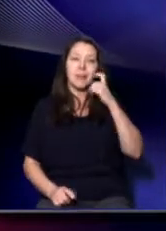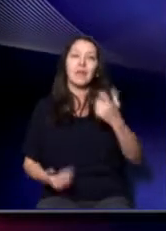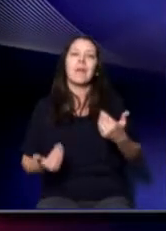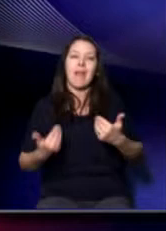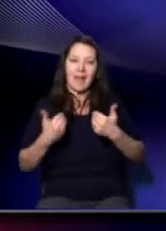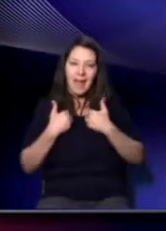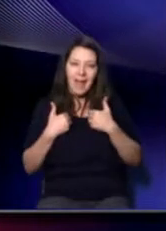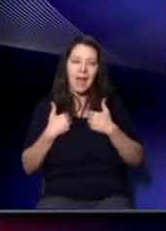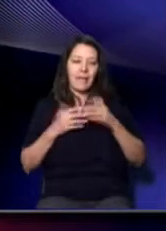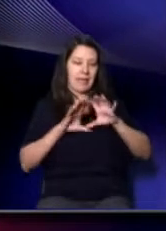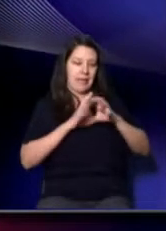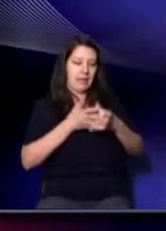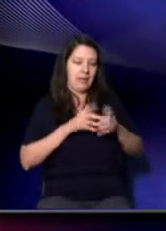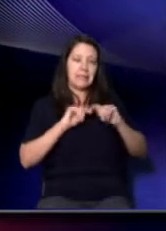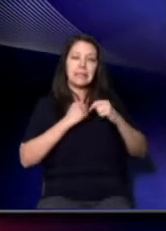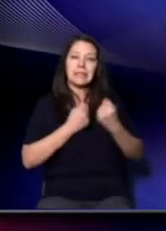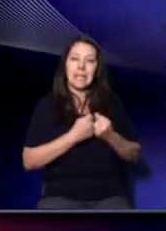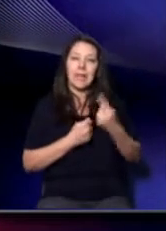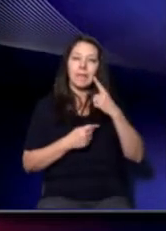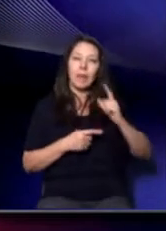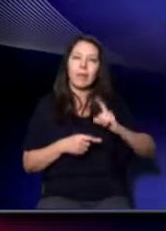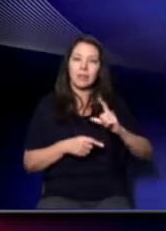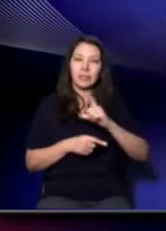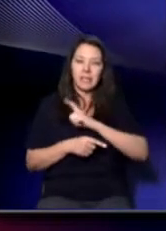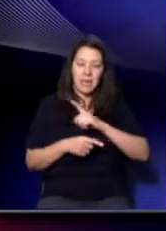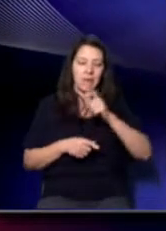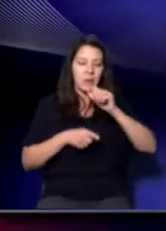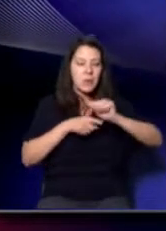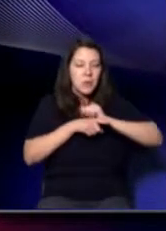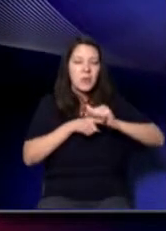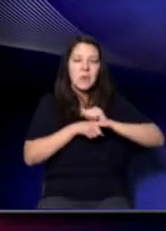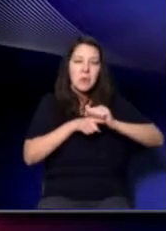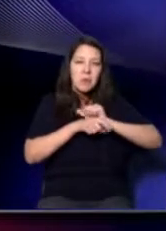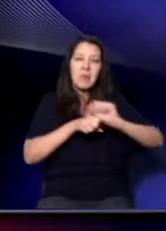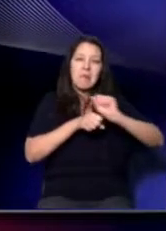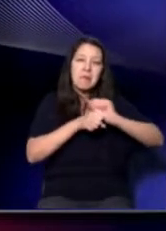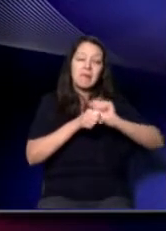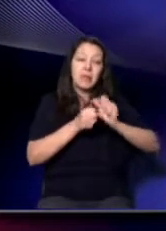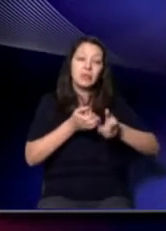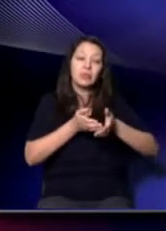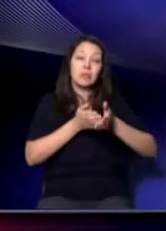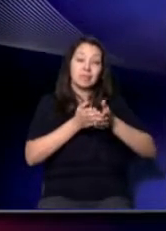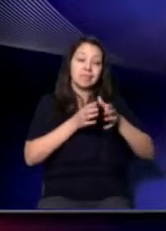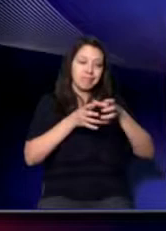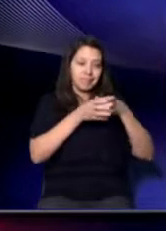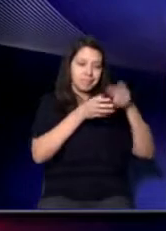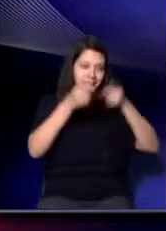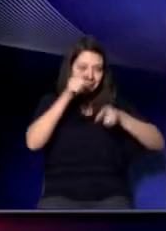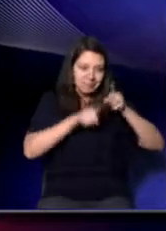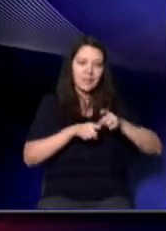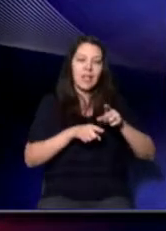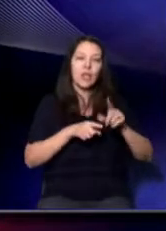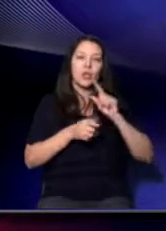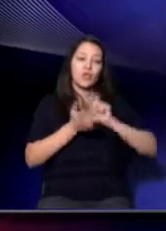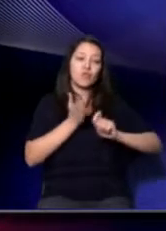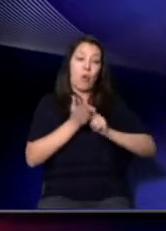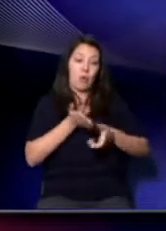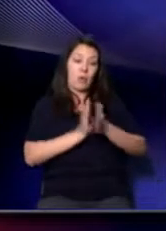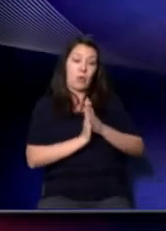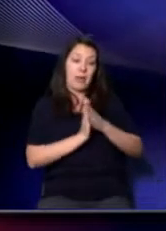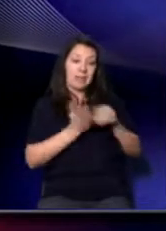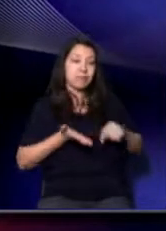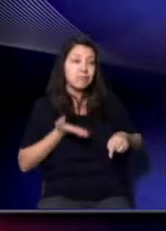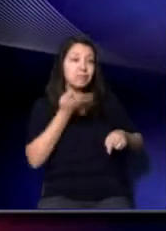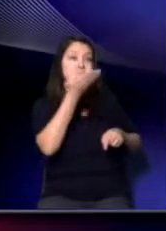legislative team working together that wrote the request to the governor's office, and then when the